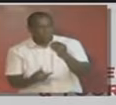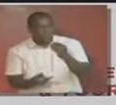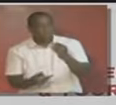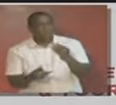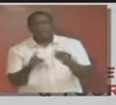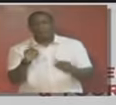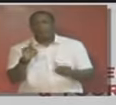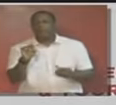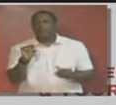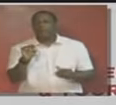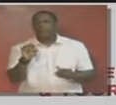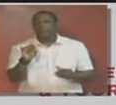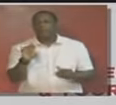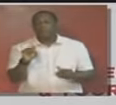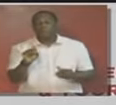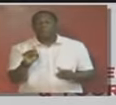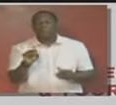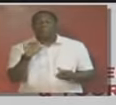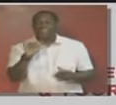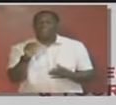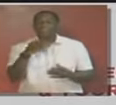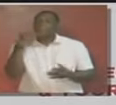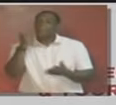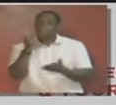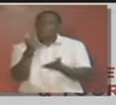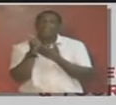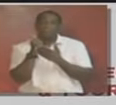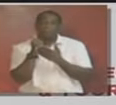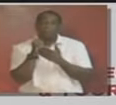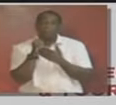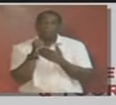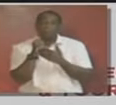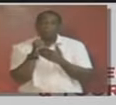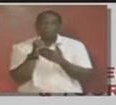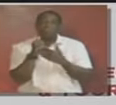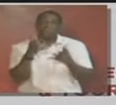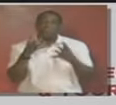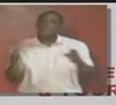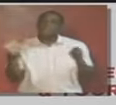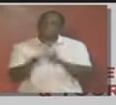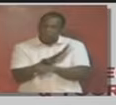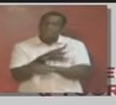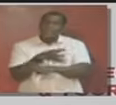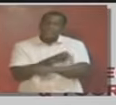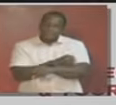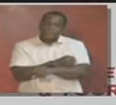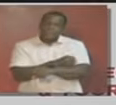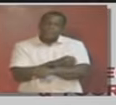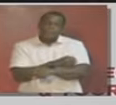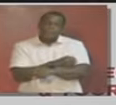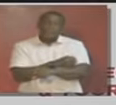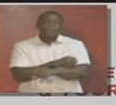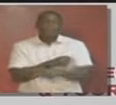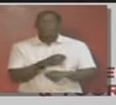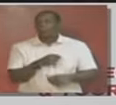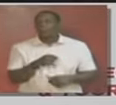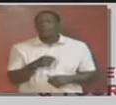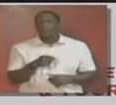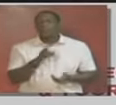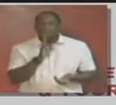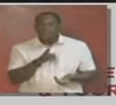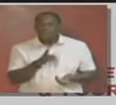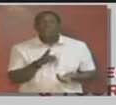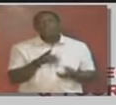the coverage and the public health effect of having vaccinated people at all. So while, yes,